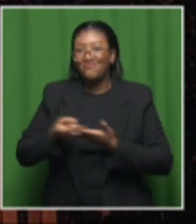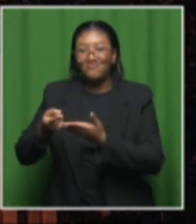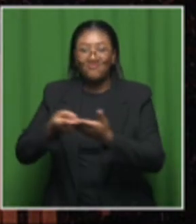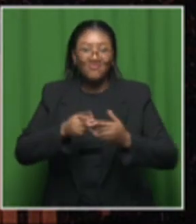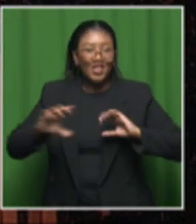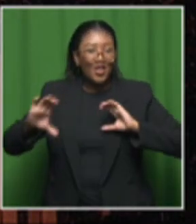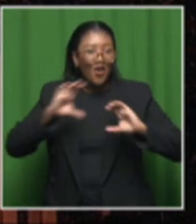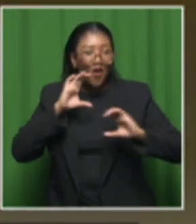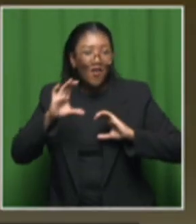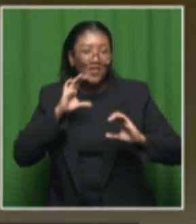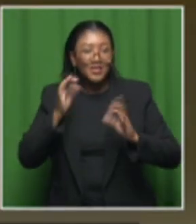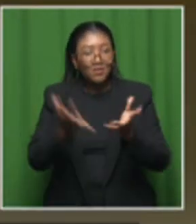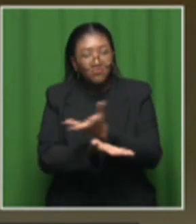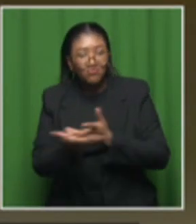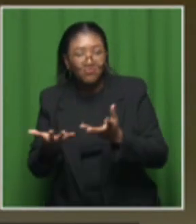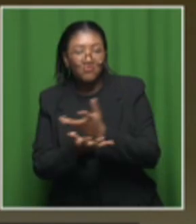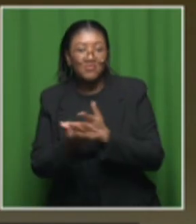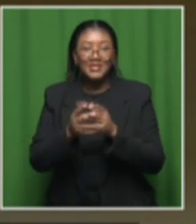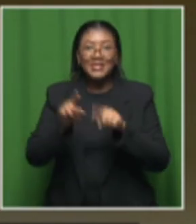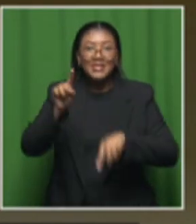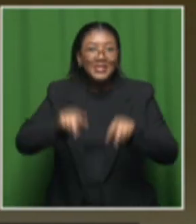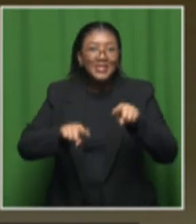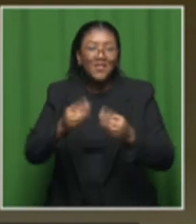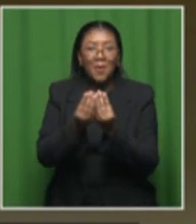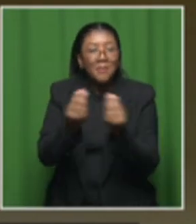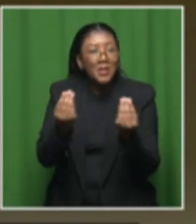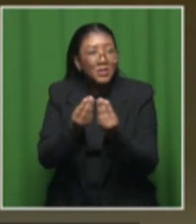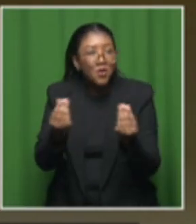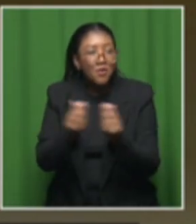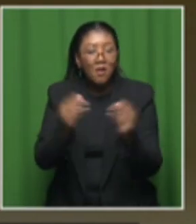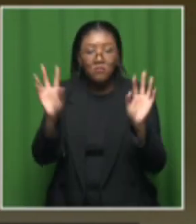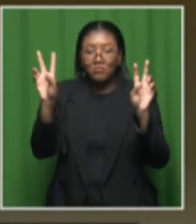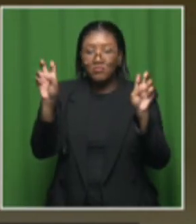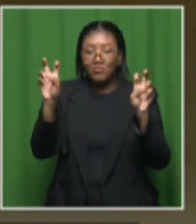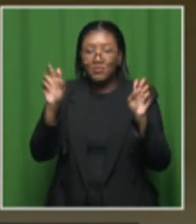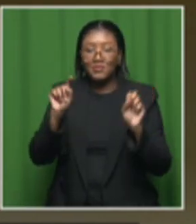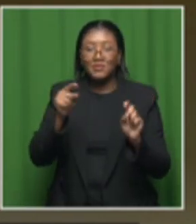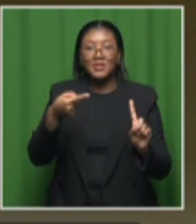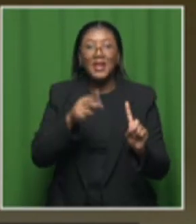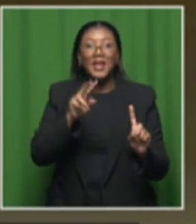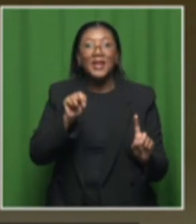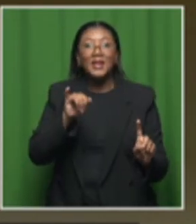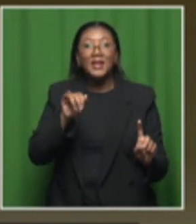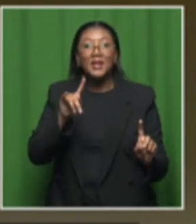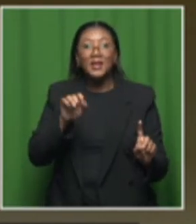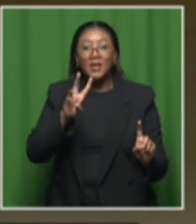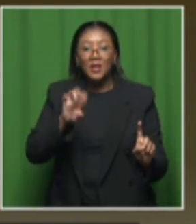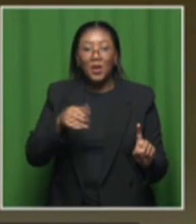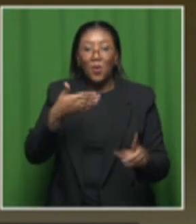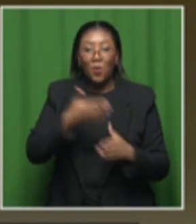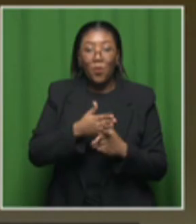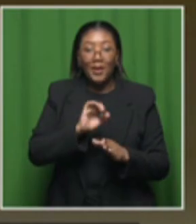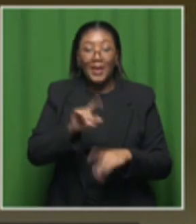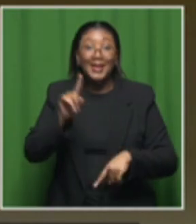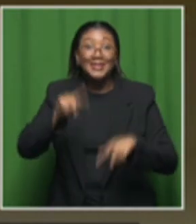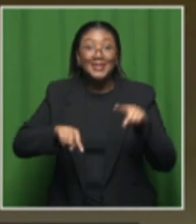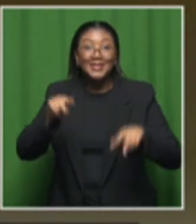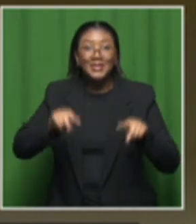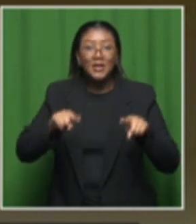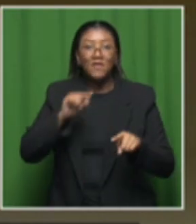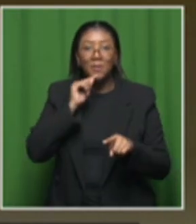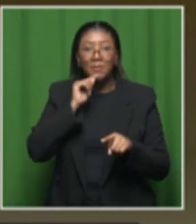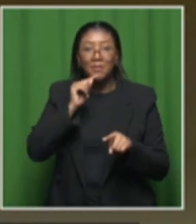said, through material gestures. And you'll see with Nikiwe's work, for example, she's created geometric patterns that are very